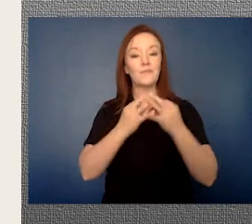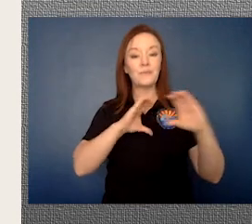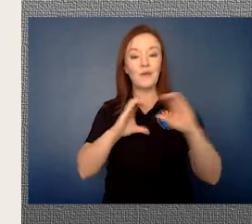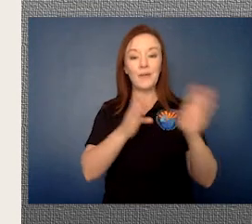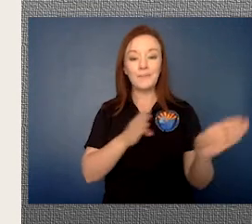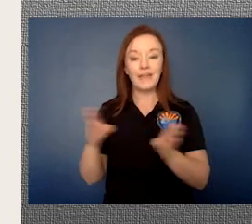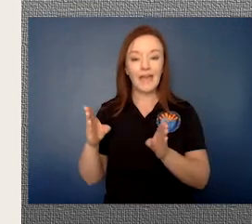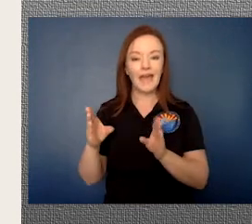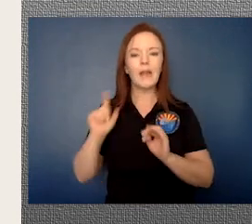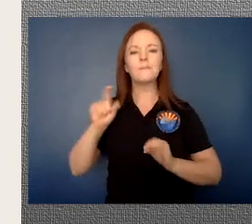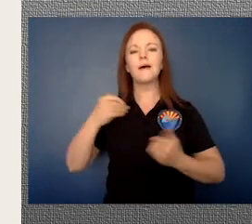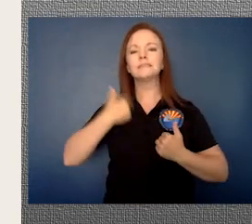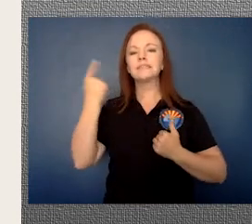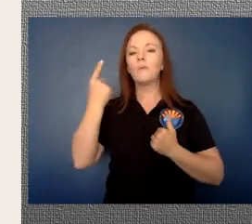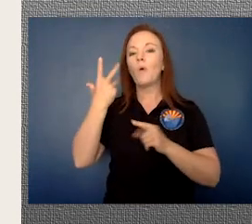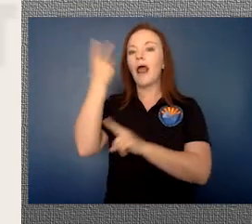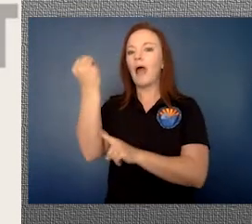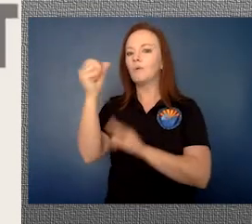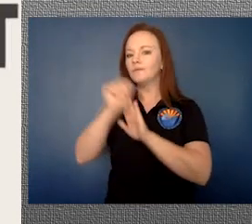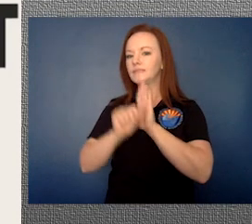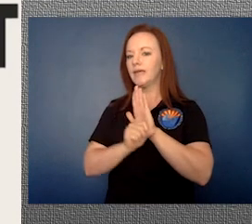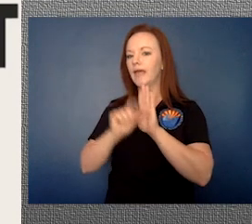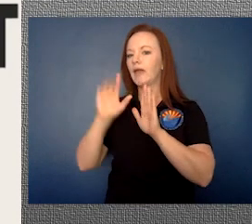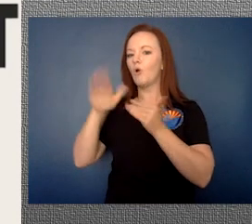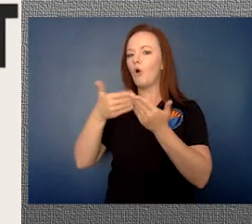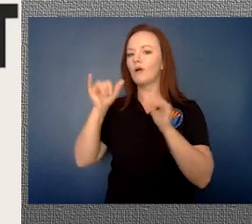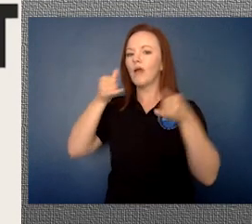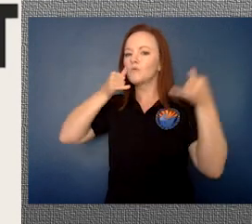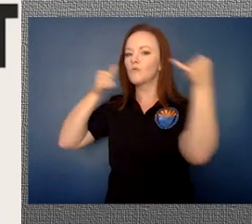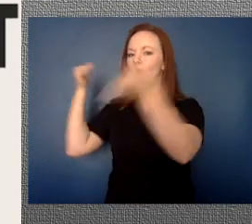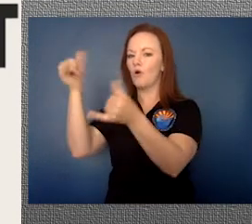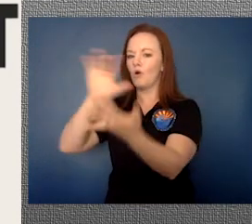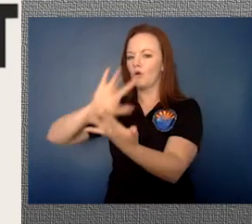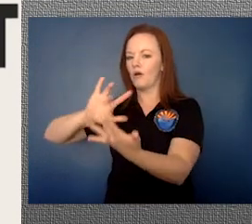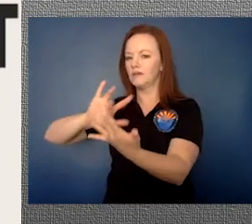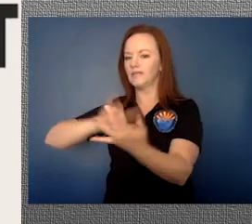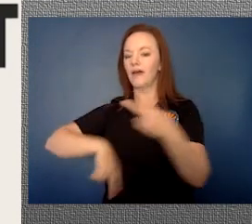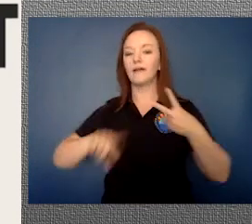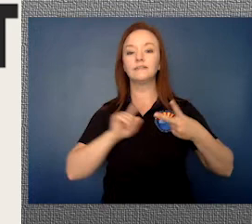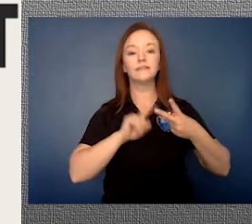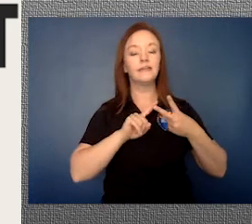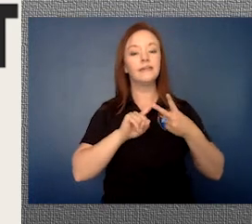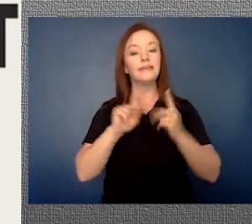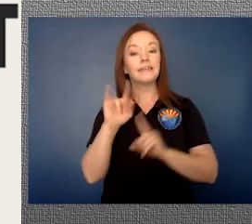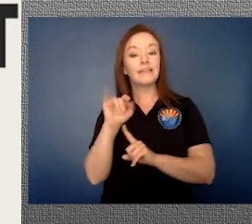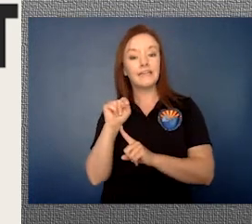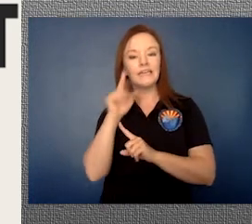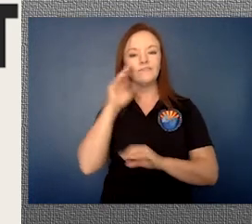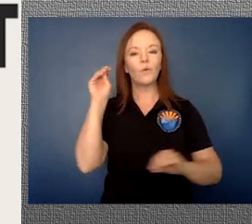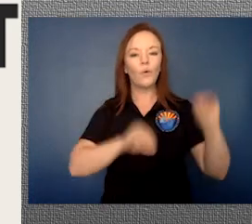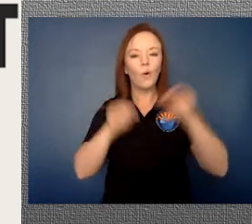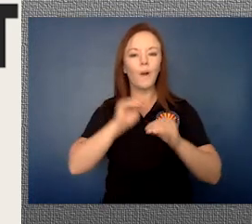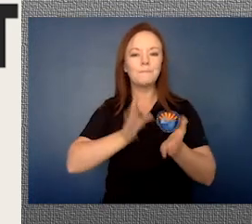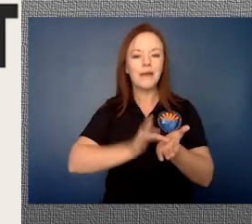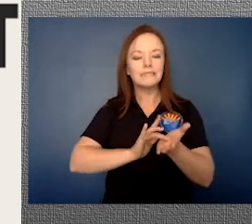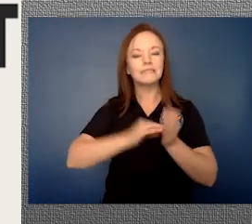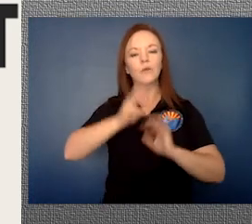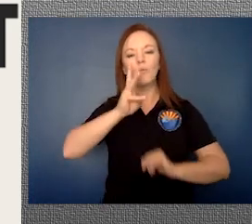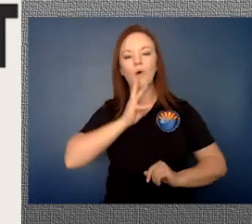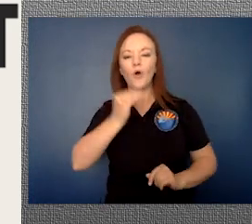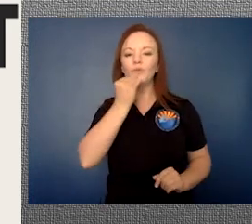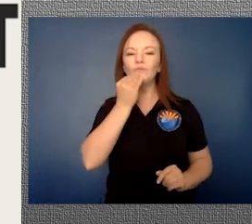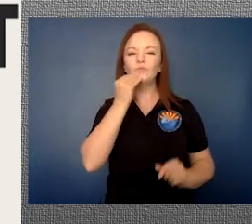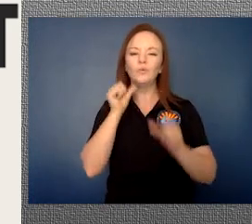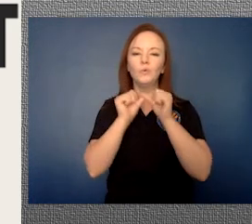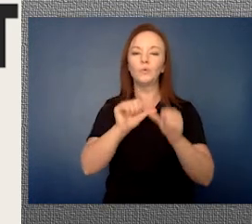that includes an out-of-town contact. Build an emergency go kit with enough food, water, and prescription medications to last at least